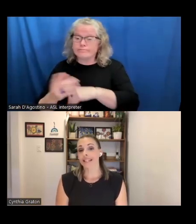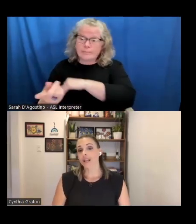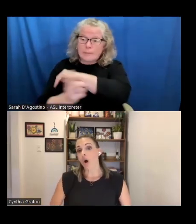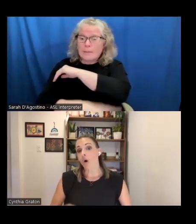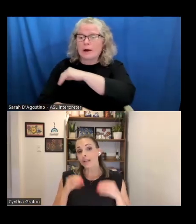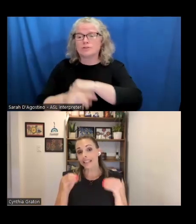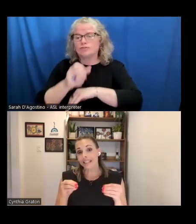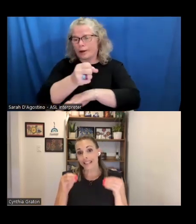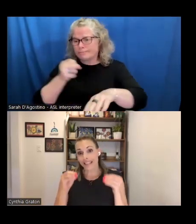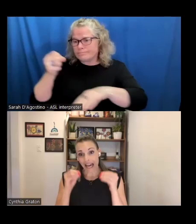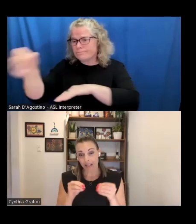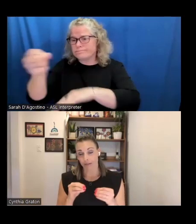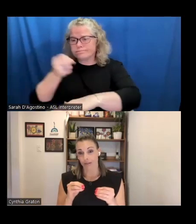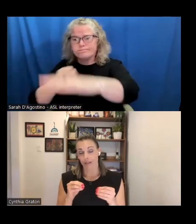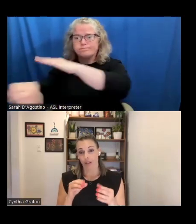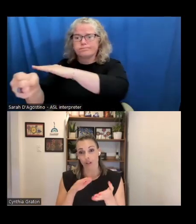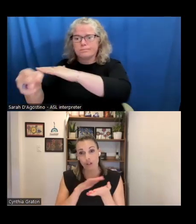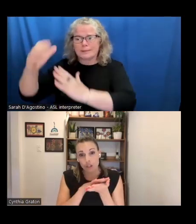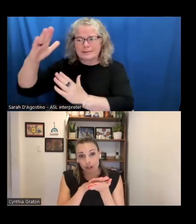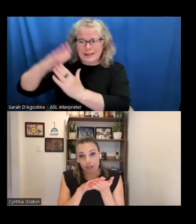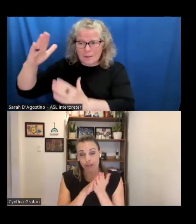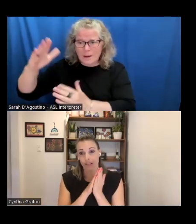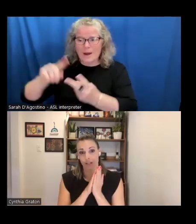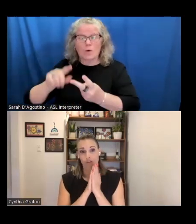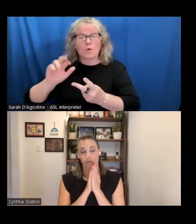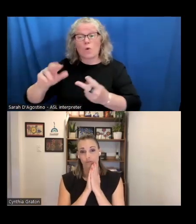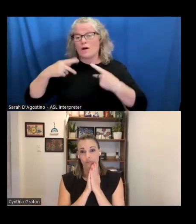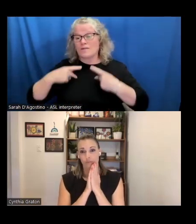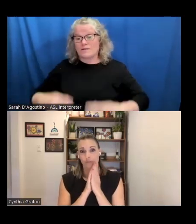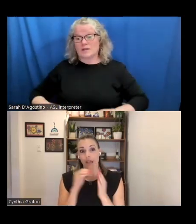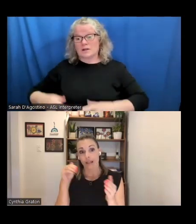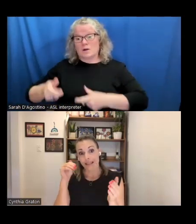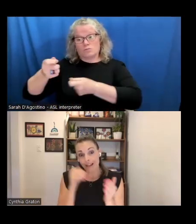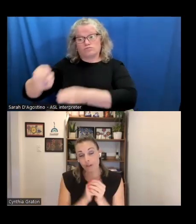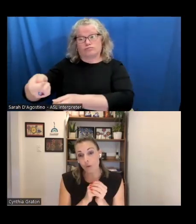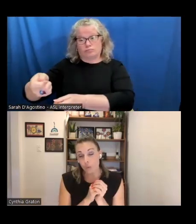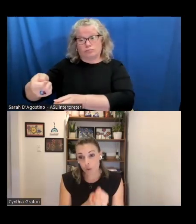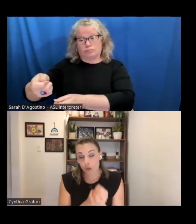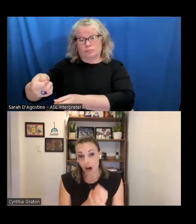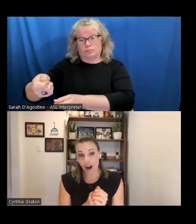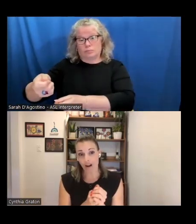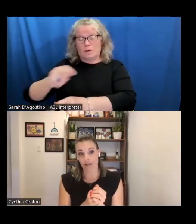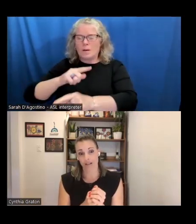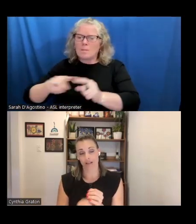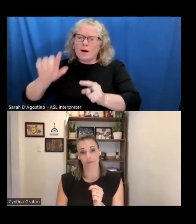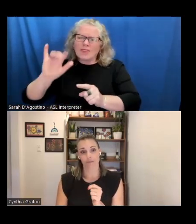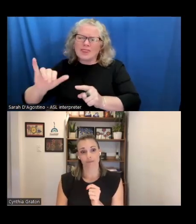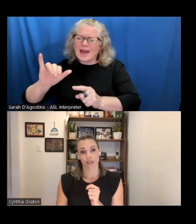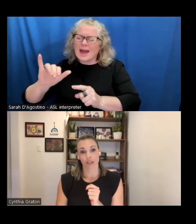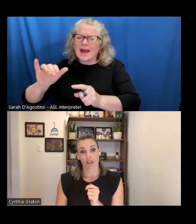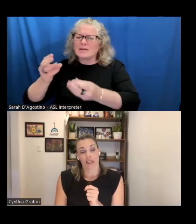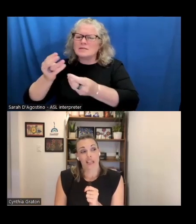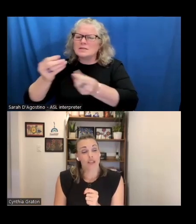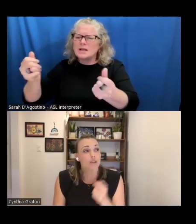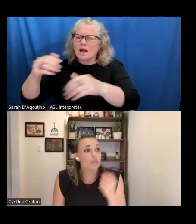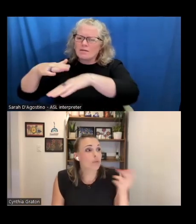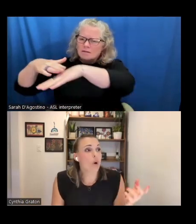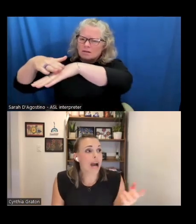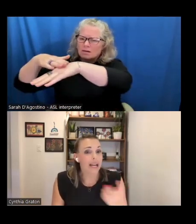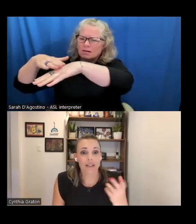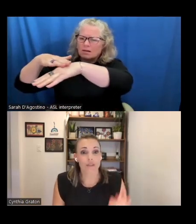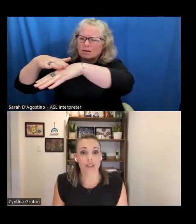But these only tackled the surface issue, not the root cause.